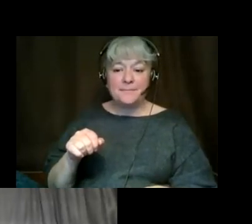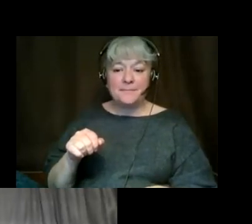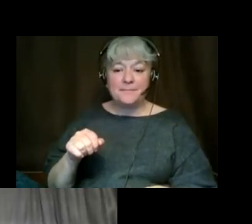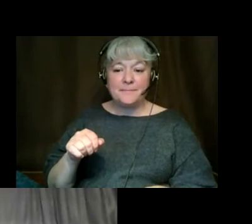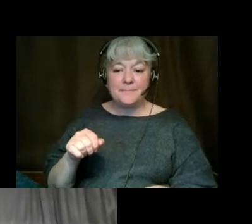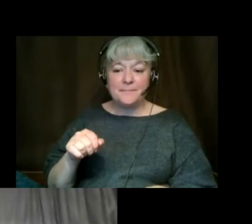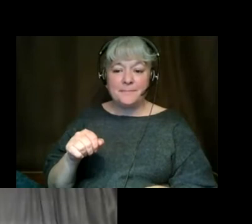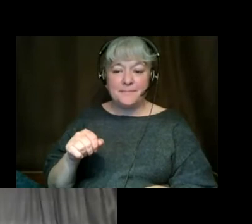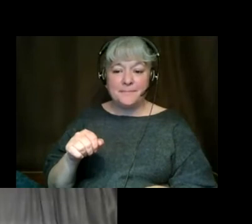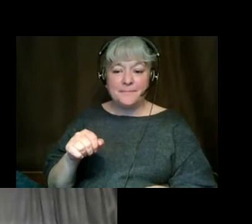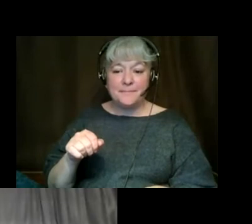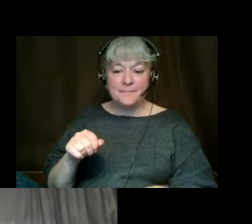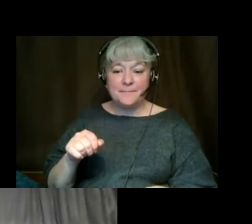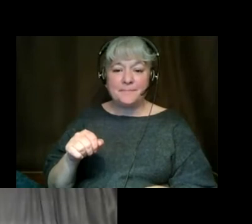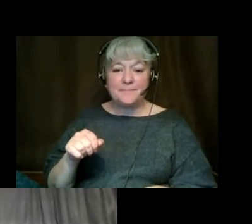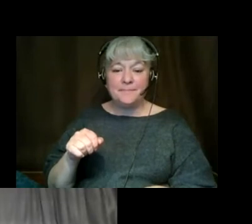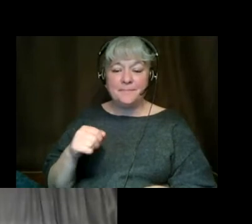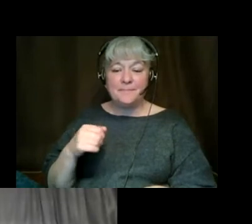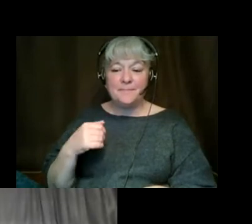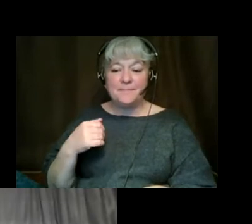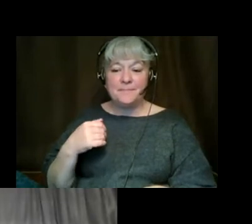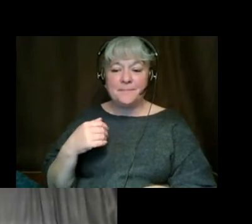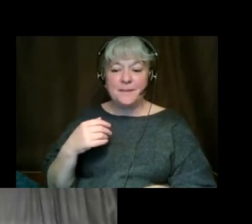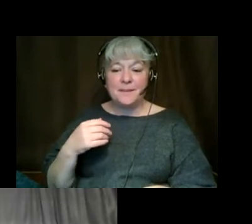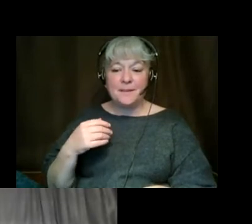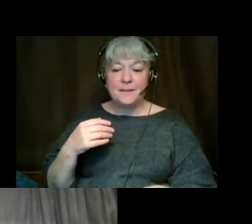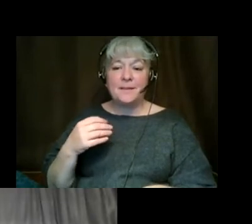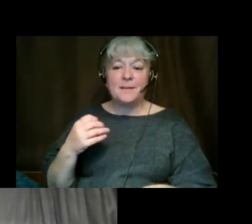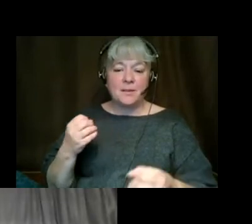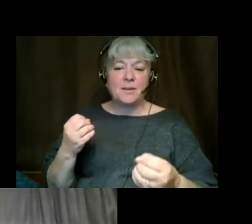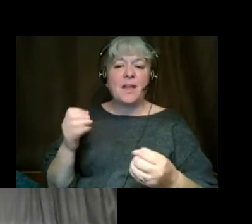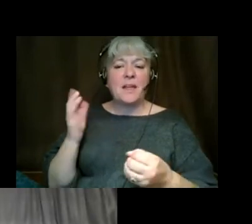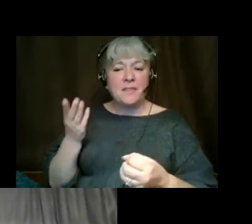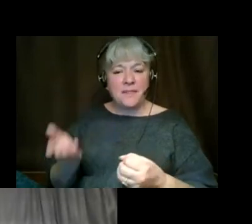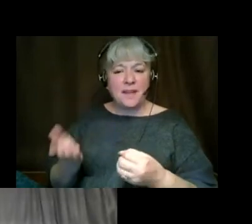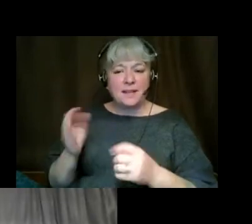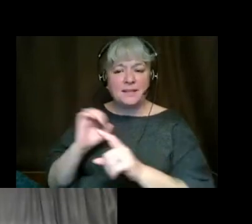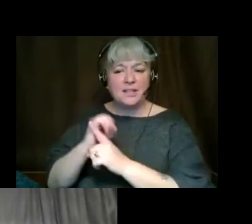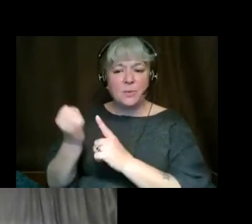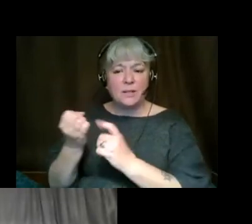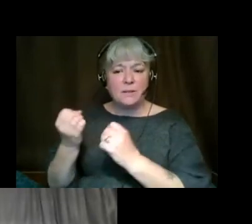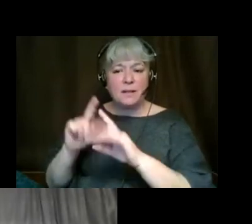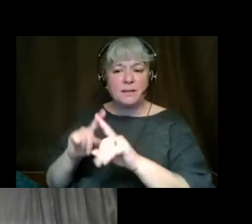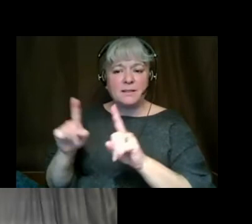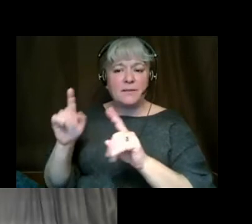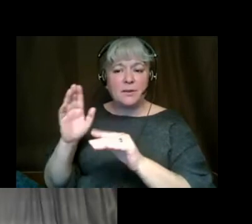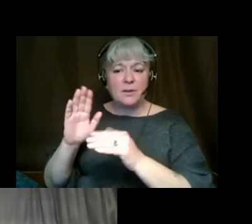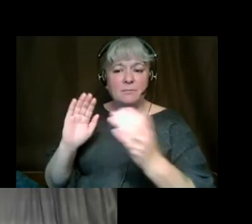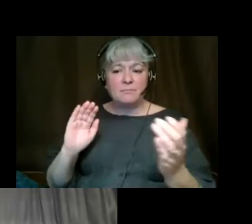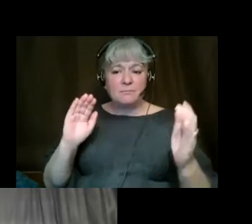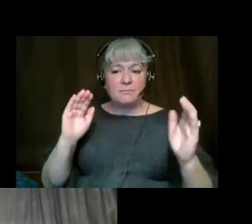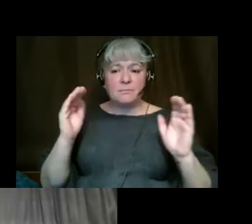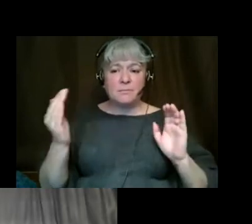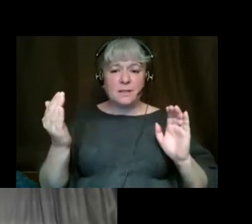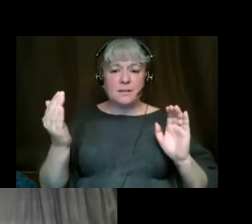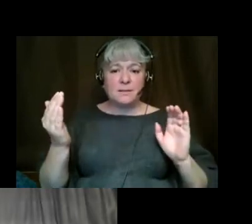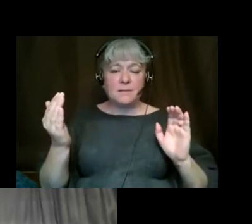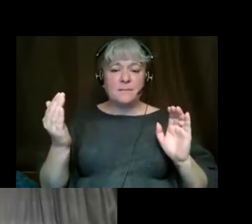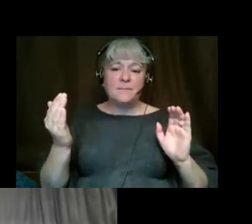spina bifida are much different than kids with